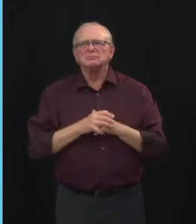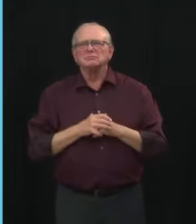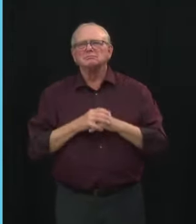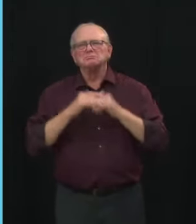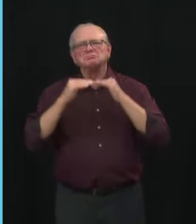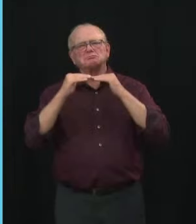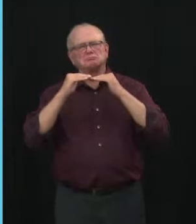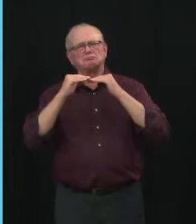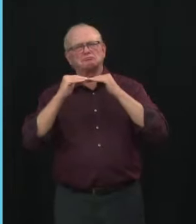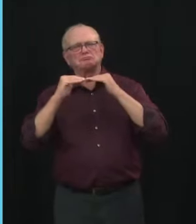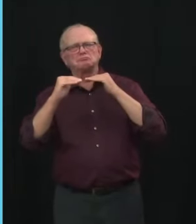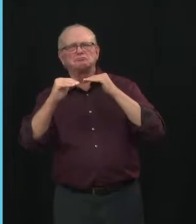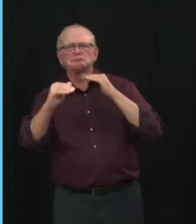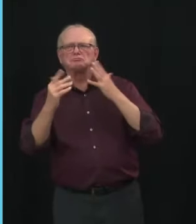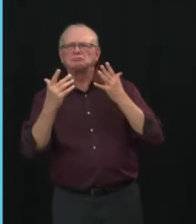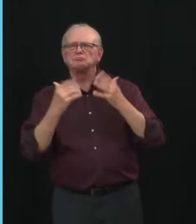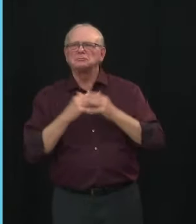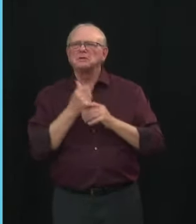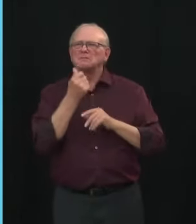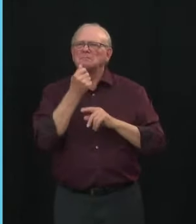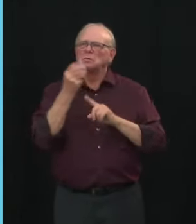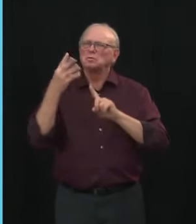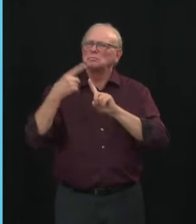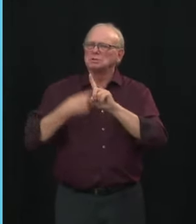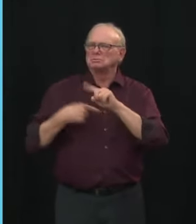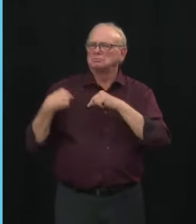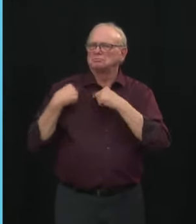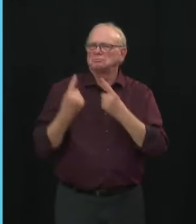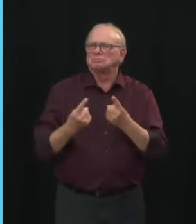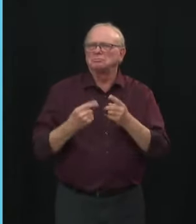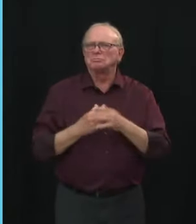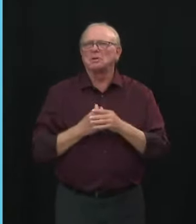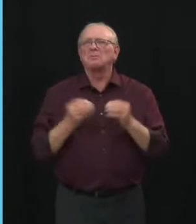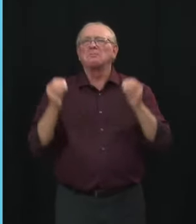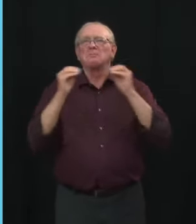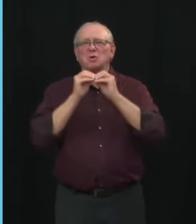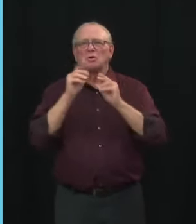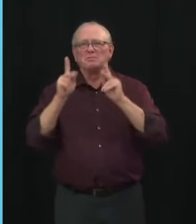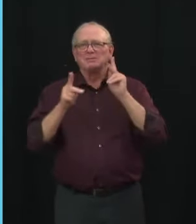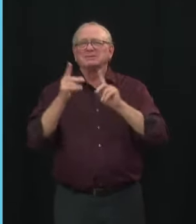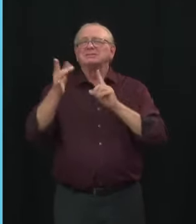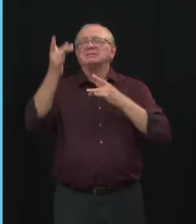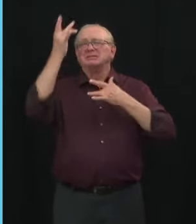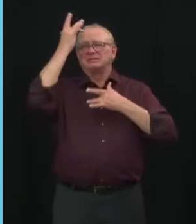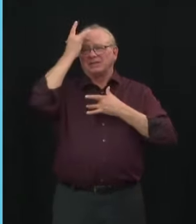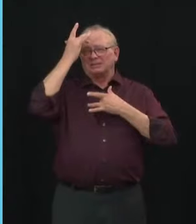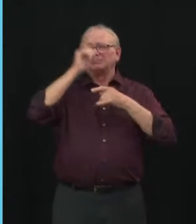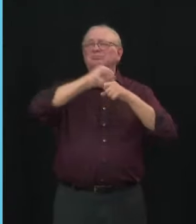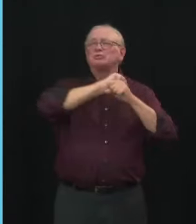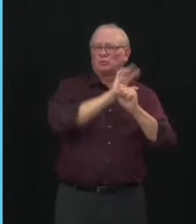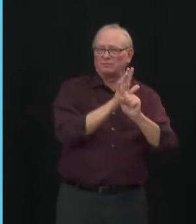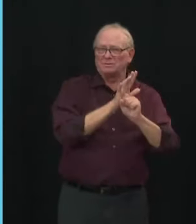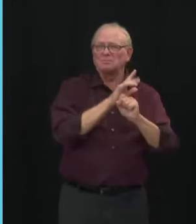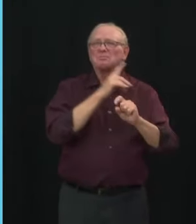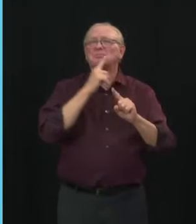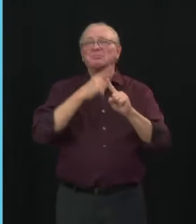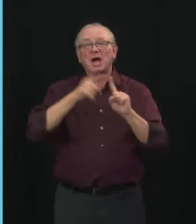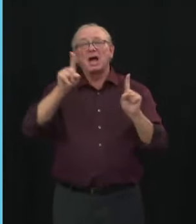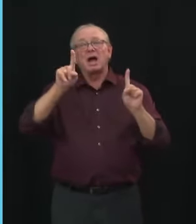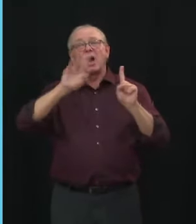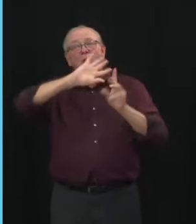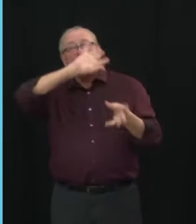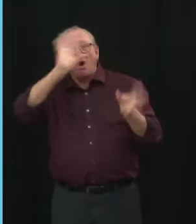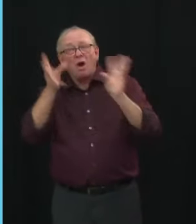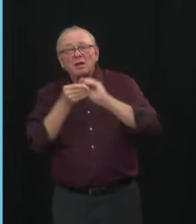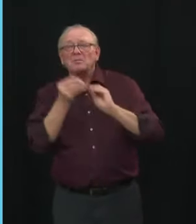the past couple of months. COVID admissions have increased, but the total hasn't. The total is within normal bed base overall